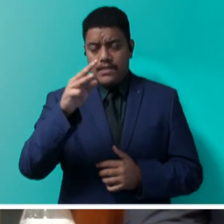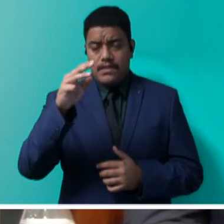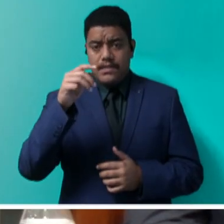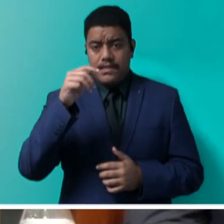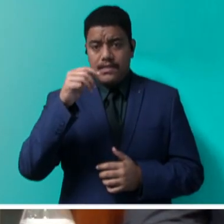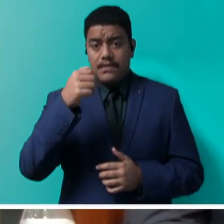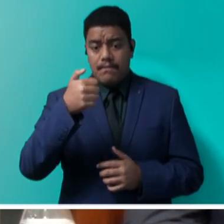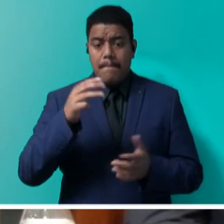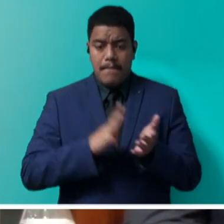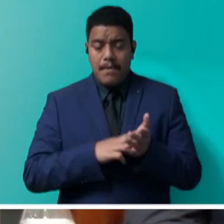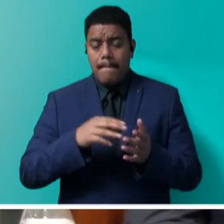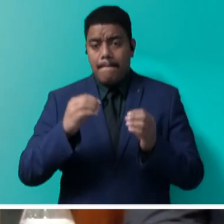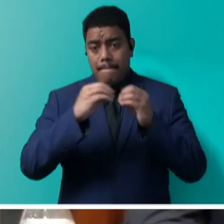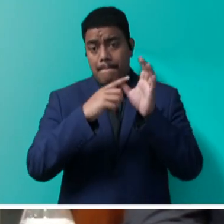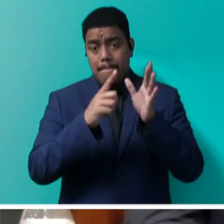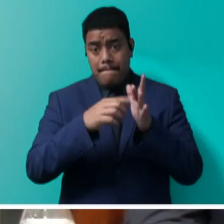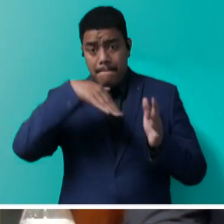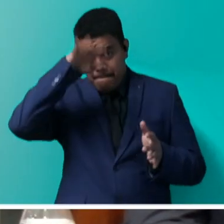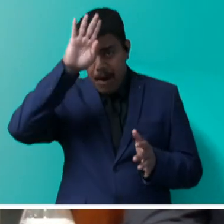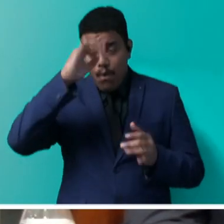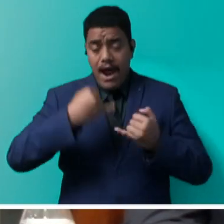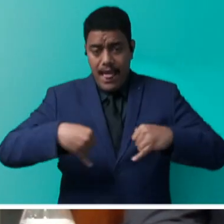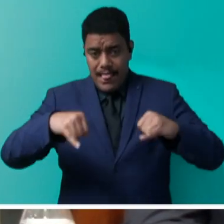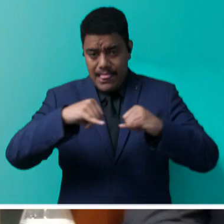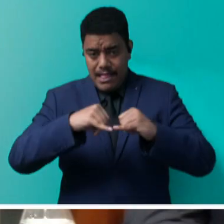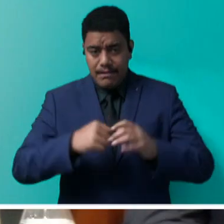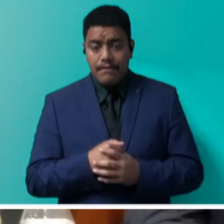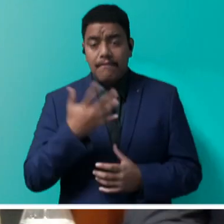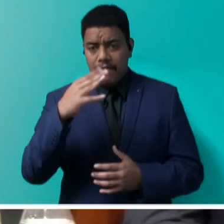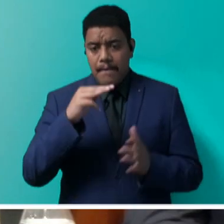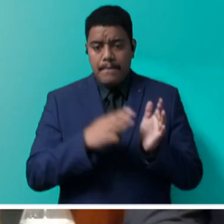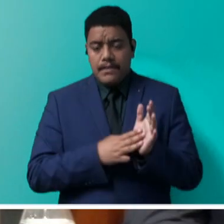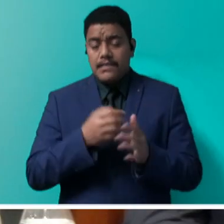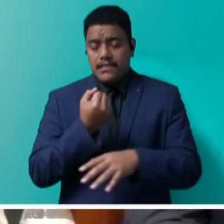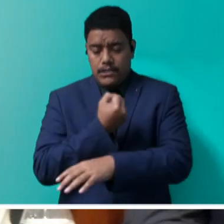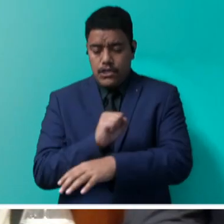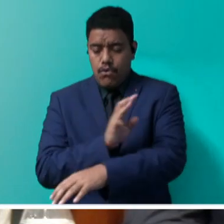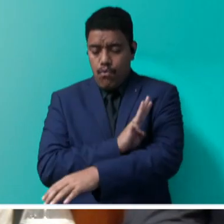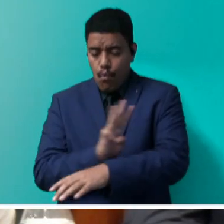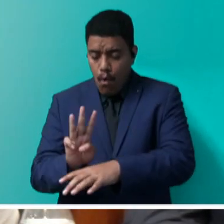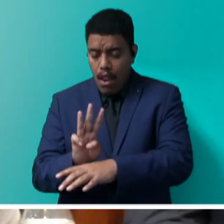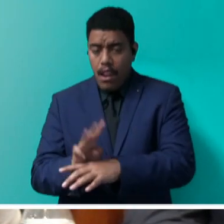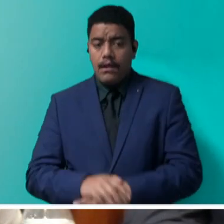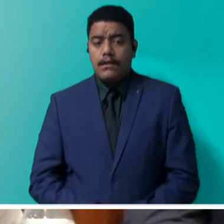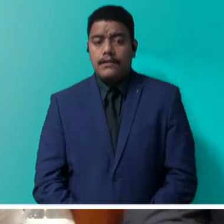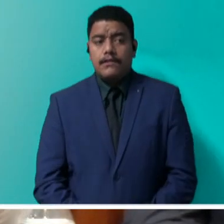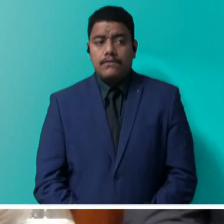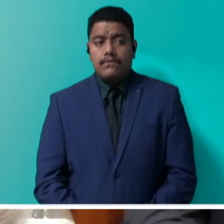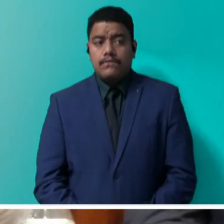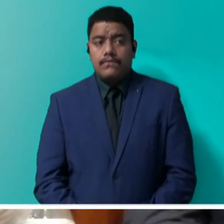Island and an MBS project in Novea village of 500 meters of seawall. Focus on scoping